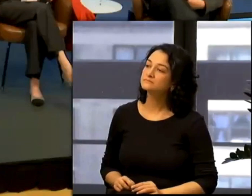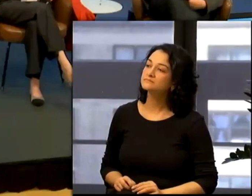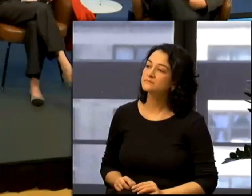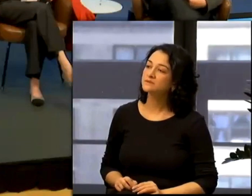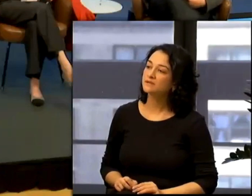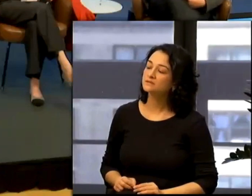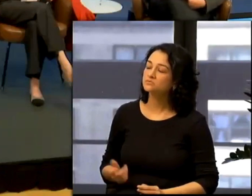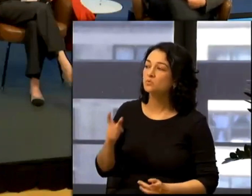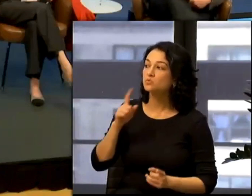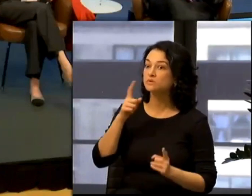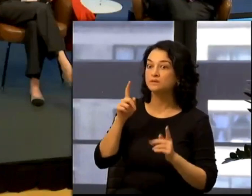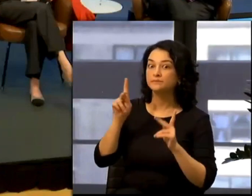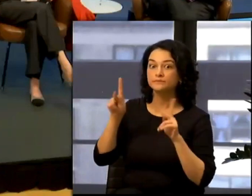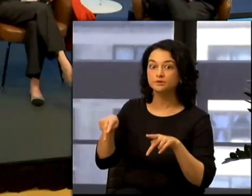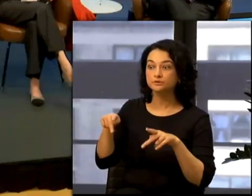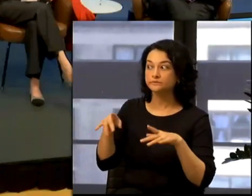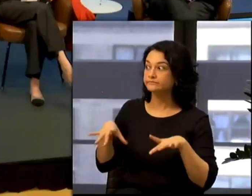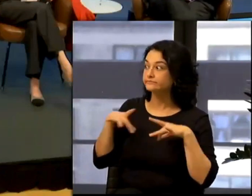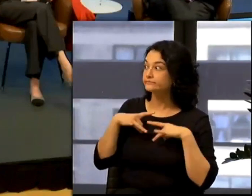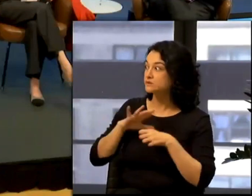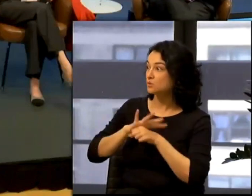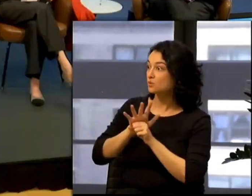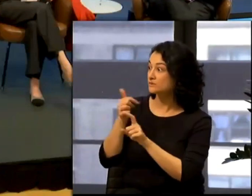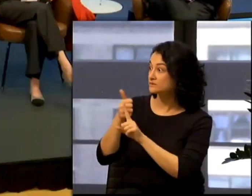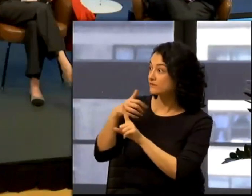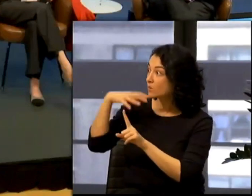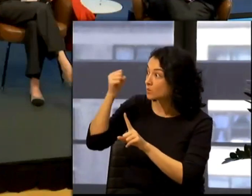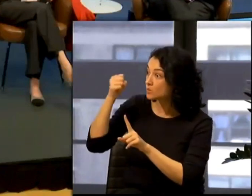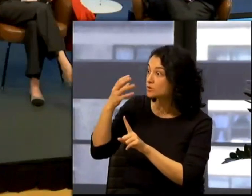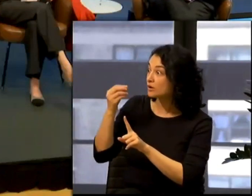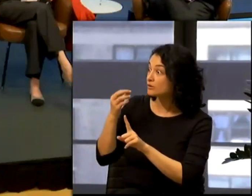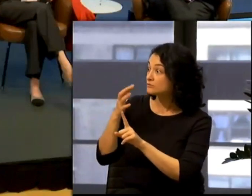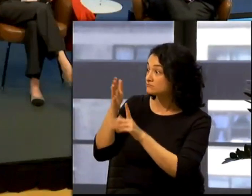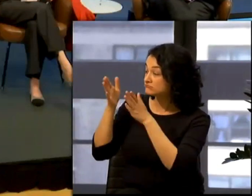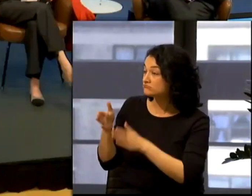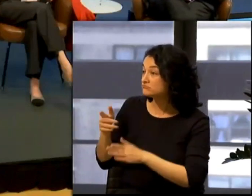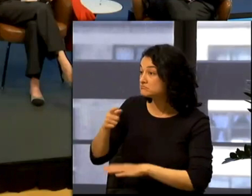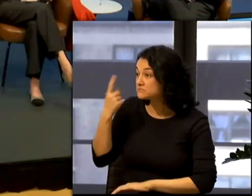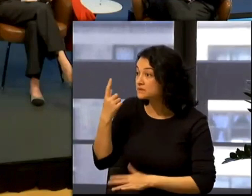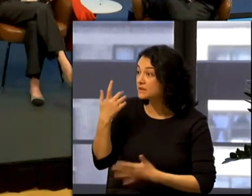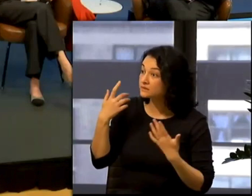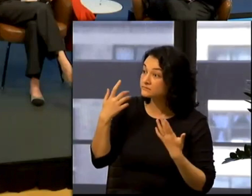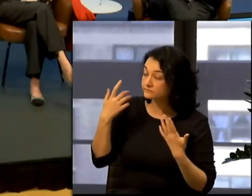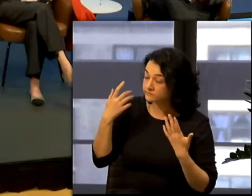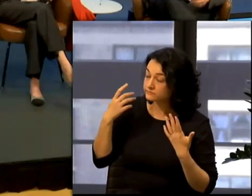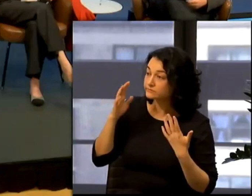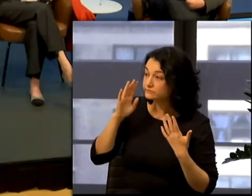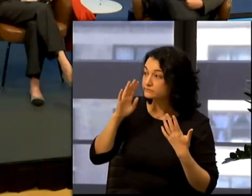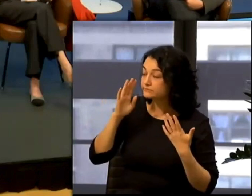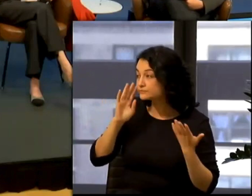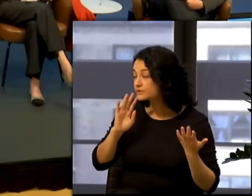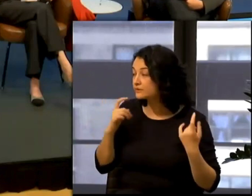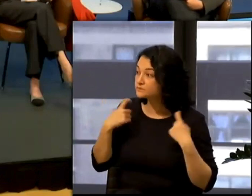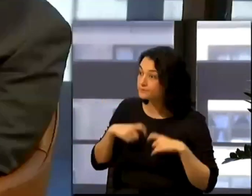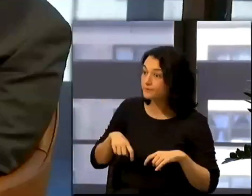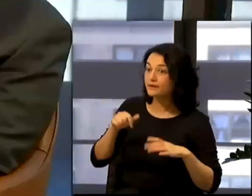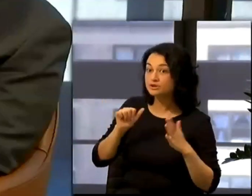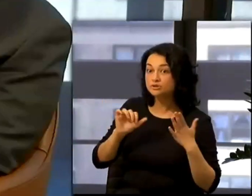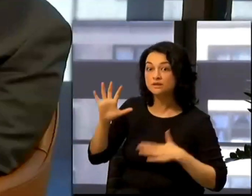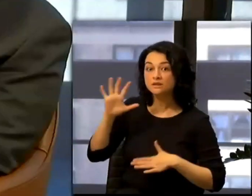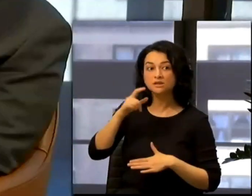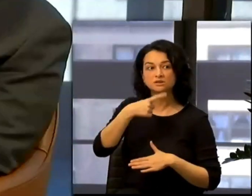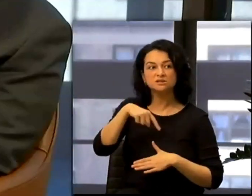Yeah, thank you, Didier. I think it's so important to lift up, right, COVID and that powerful mix of so much of what was going